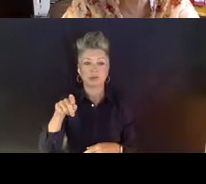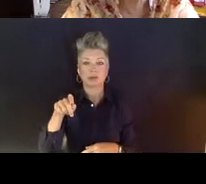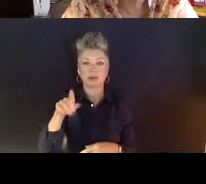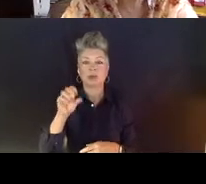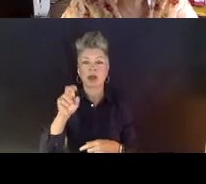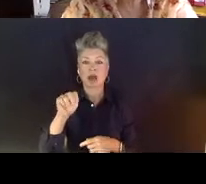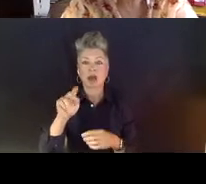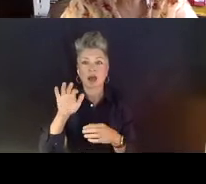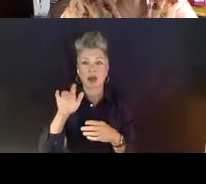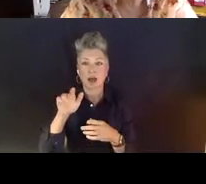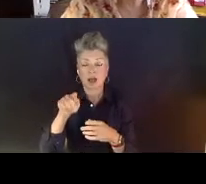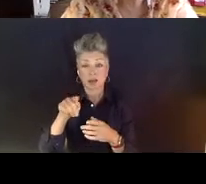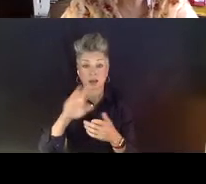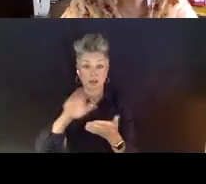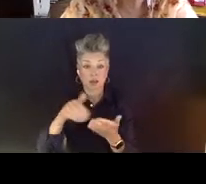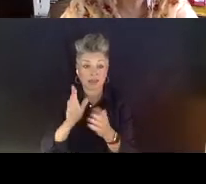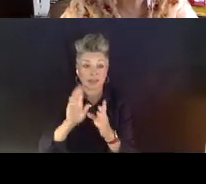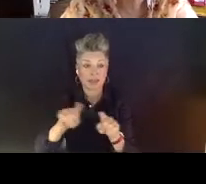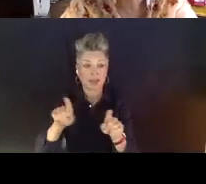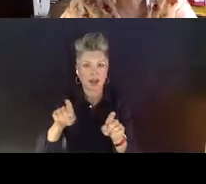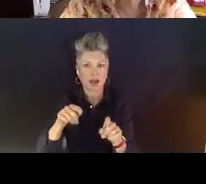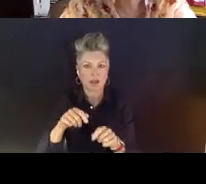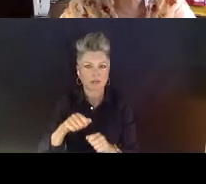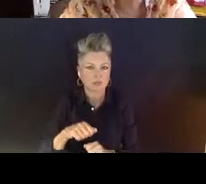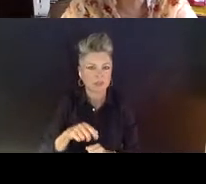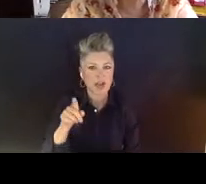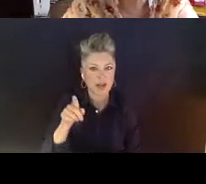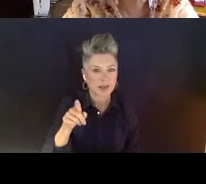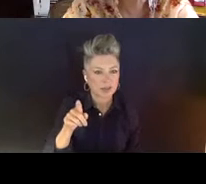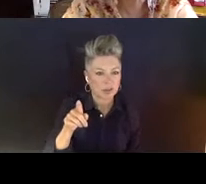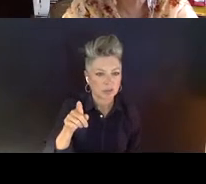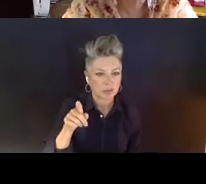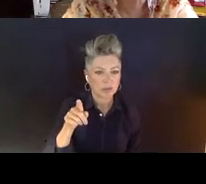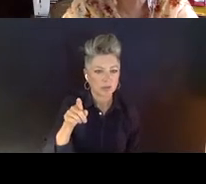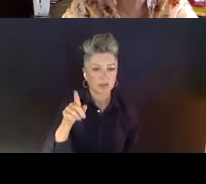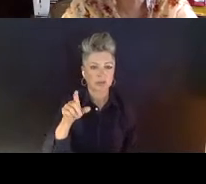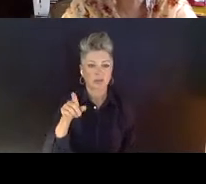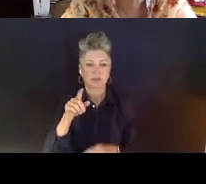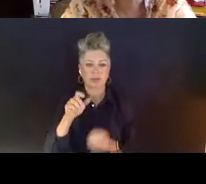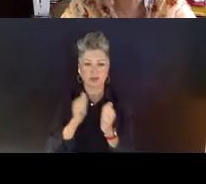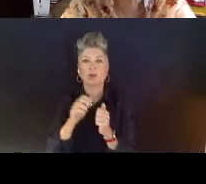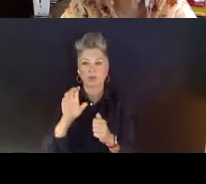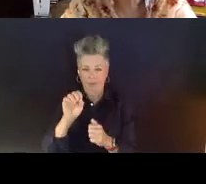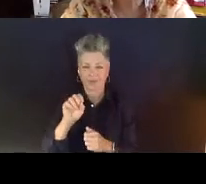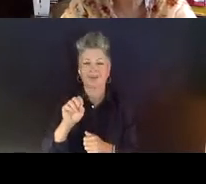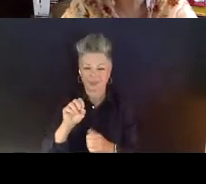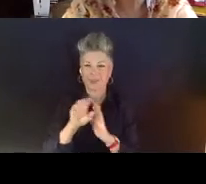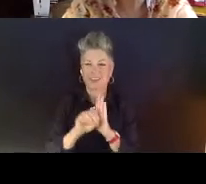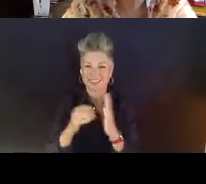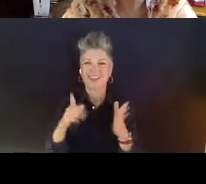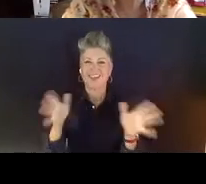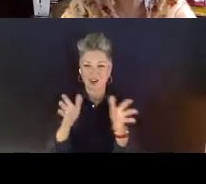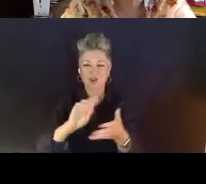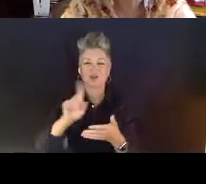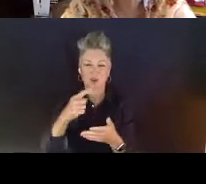areas. Cities have enacted these pedestrian districts with ordinances. They encourage only